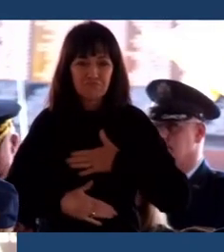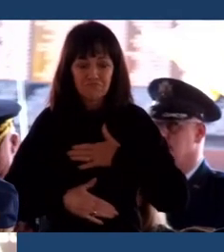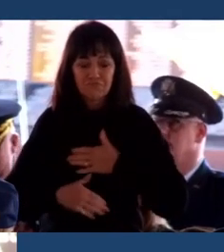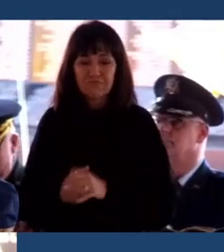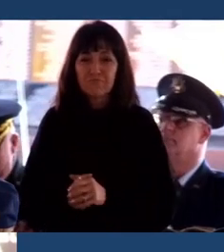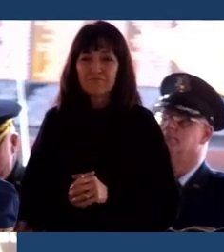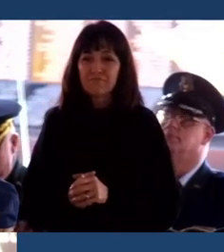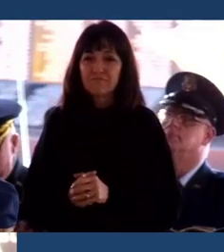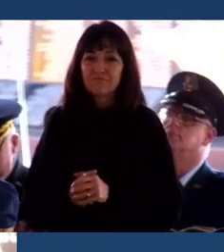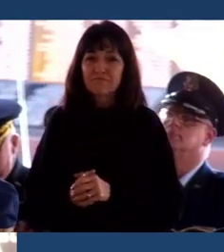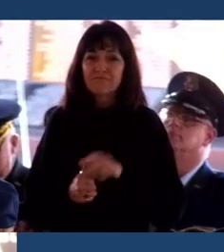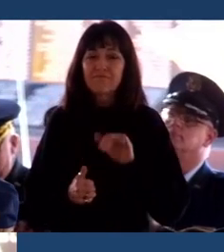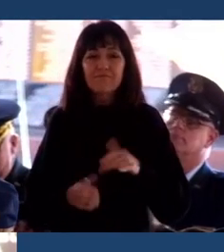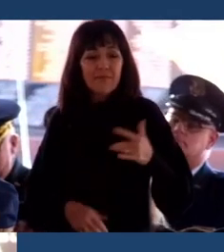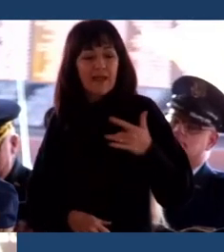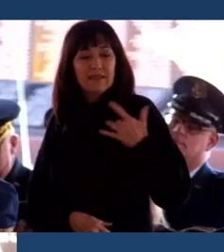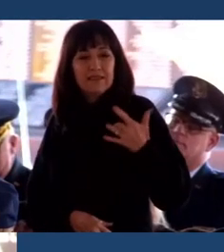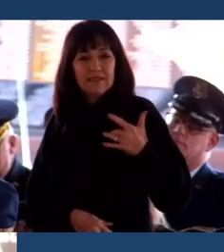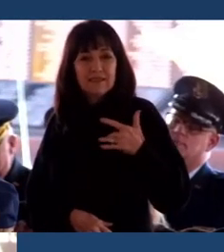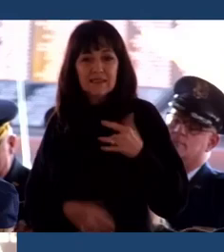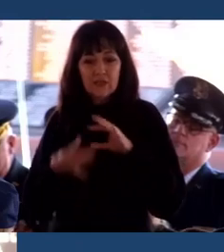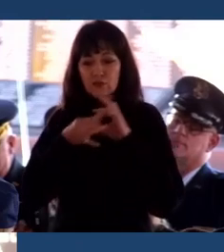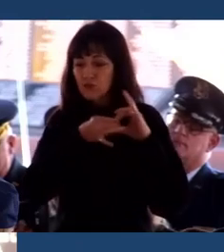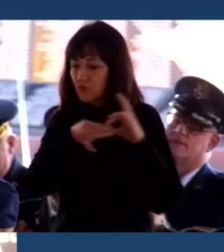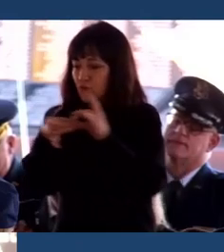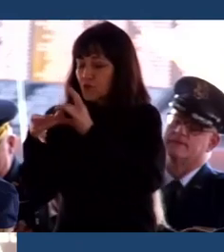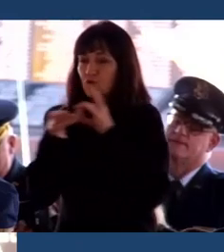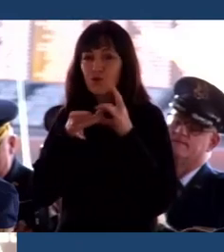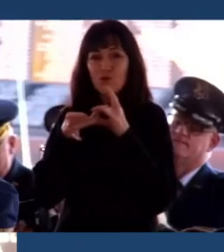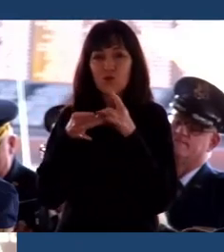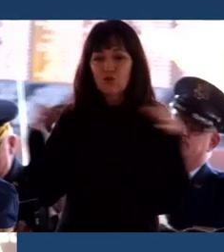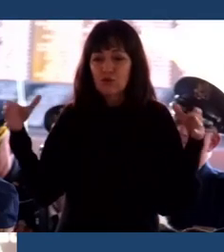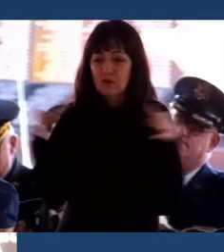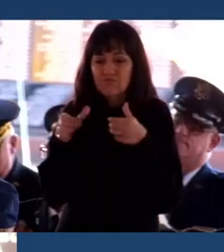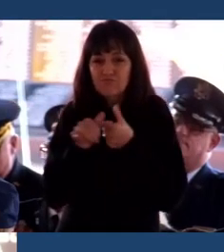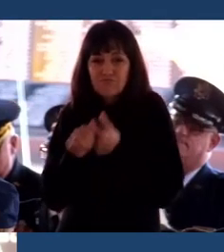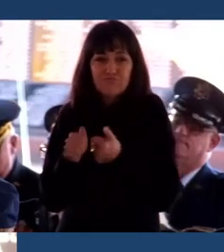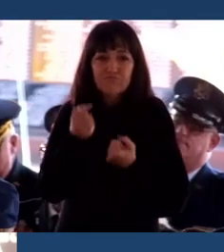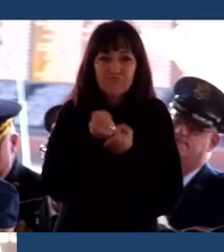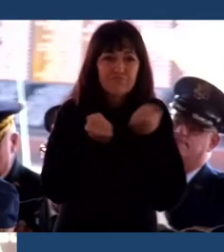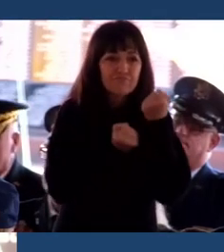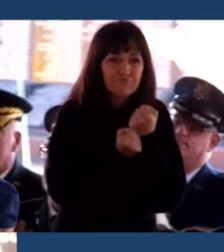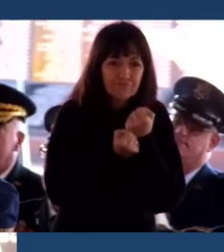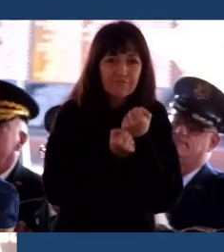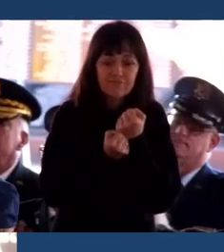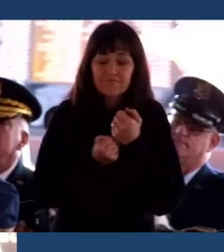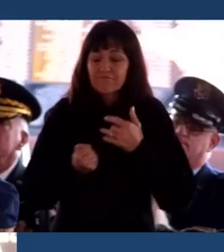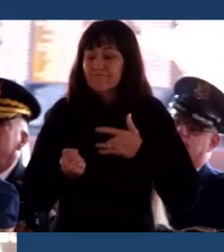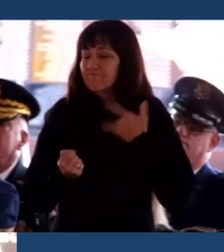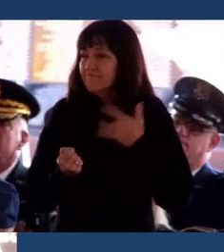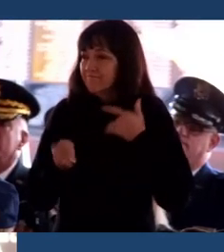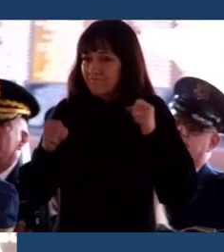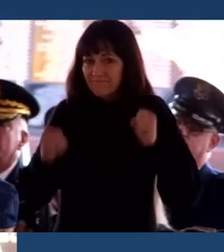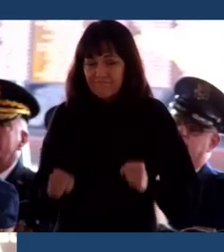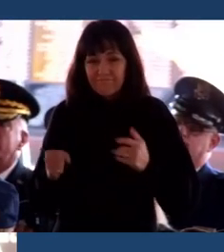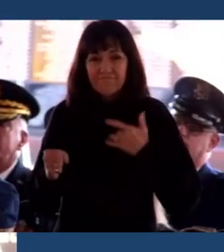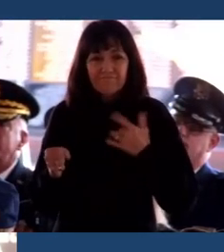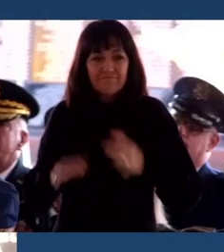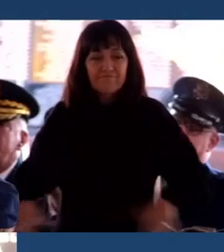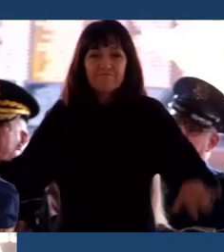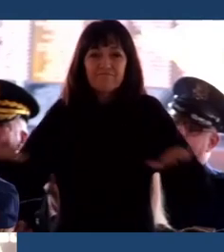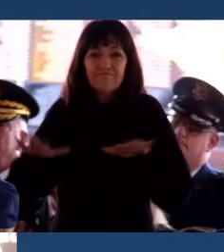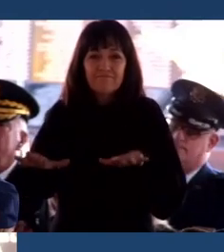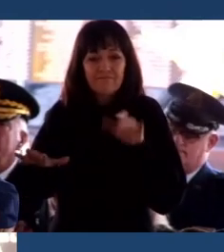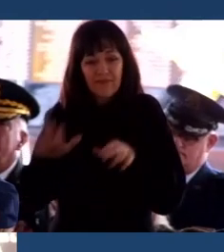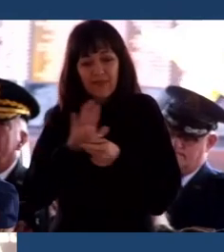The sense of unity and camaraderie between all the different squadrons within the wing was felt by all. It was a